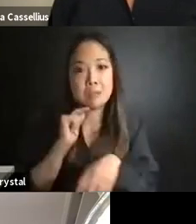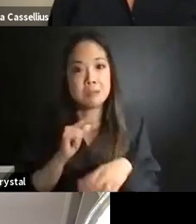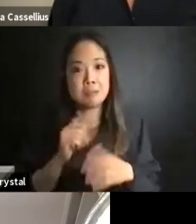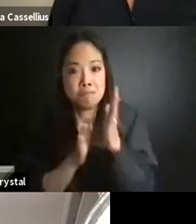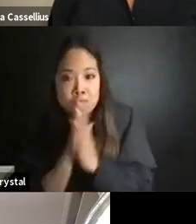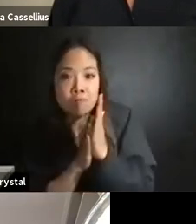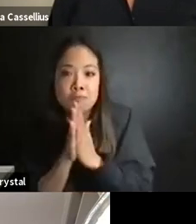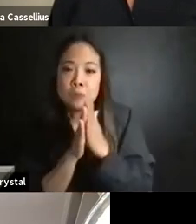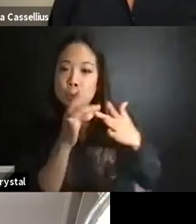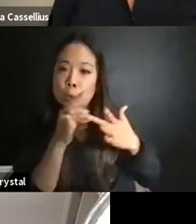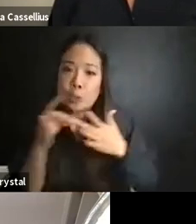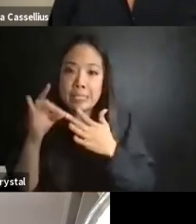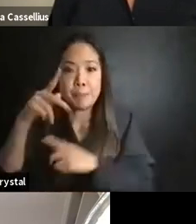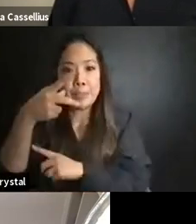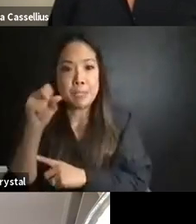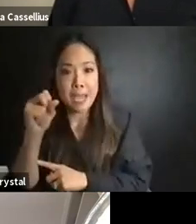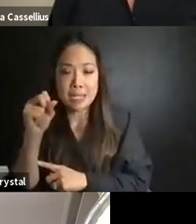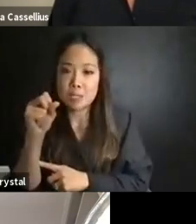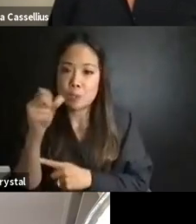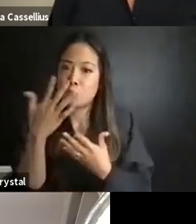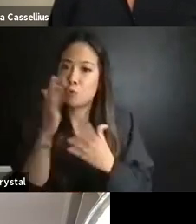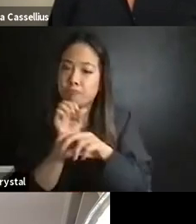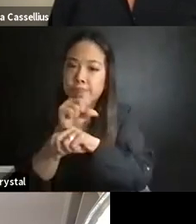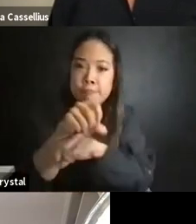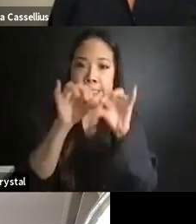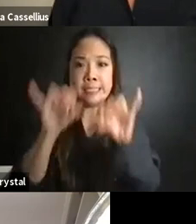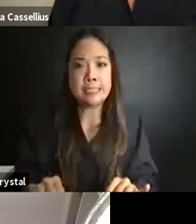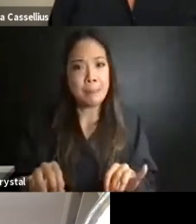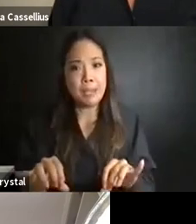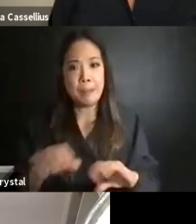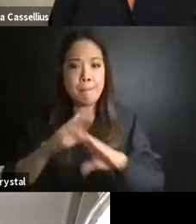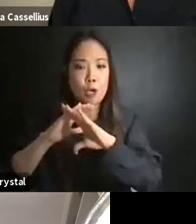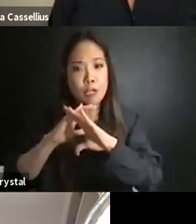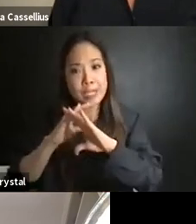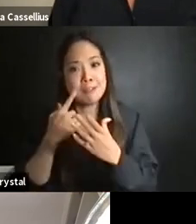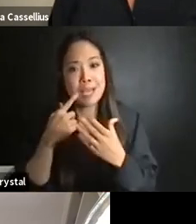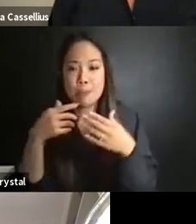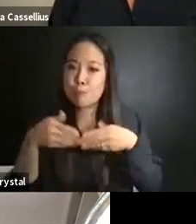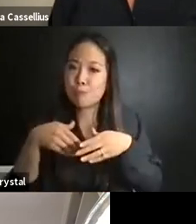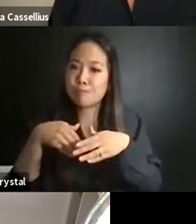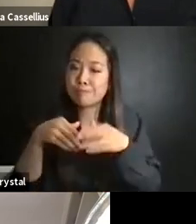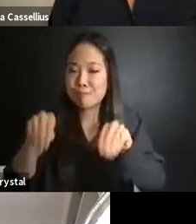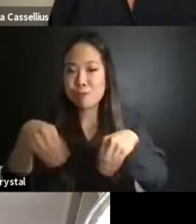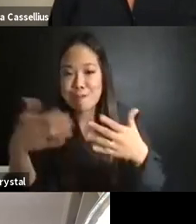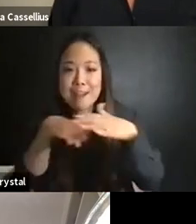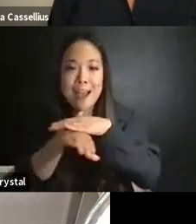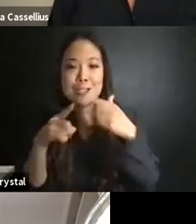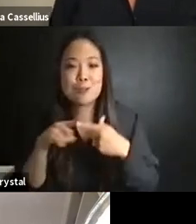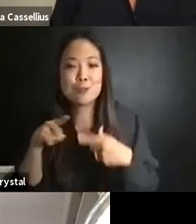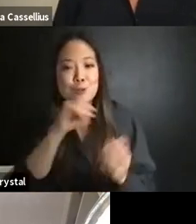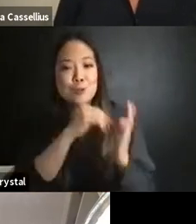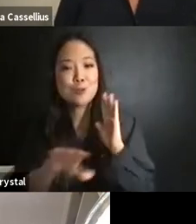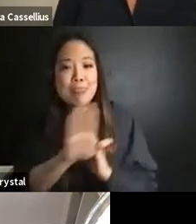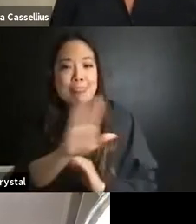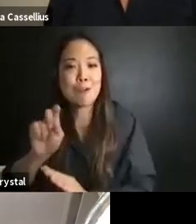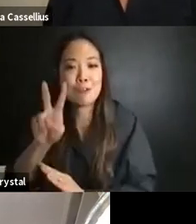the systemic changes necessary to provide access to native language thank you for hearing me thank you mr